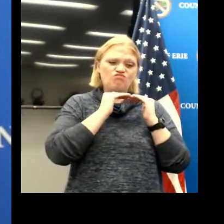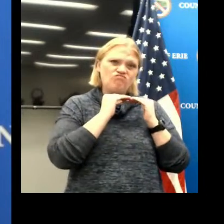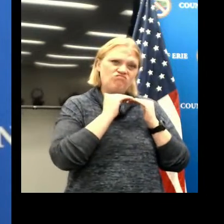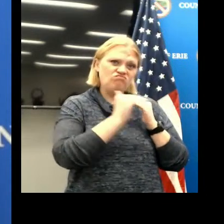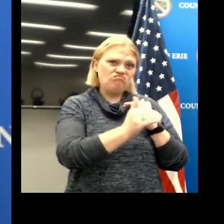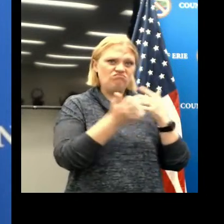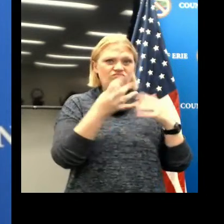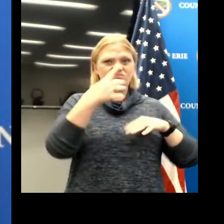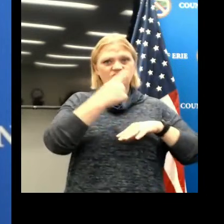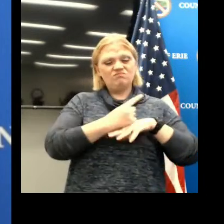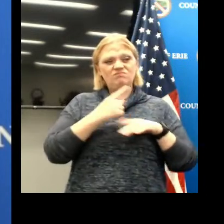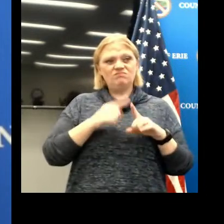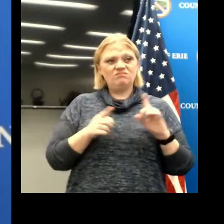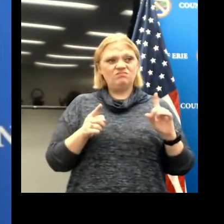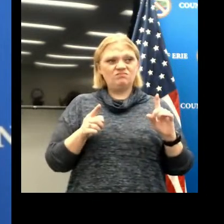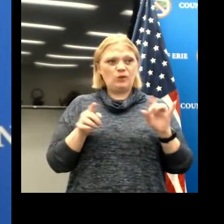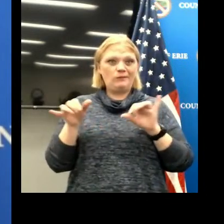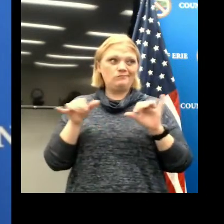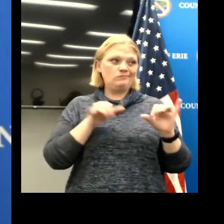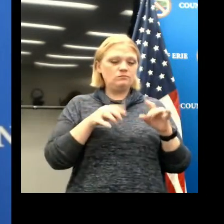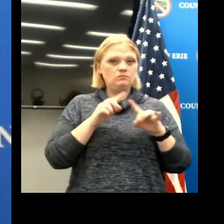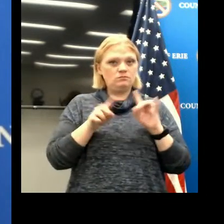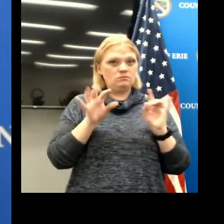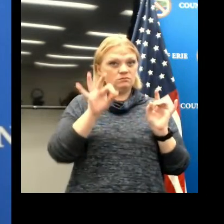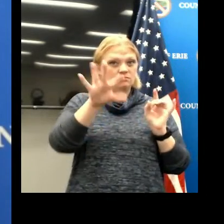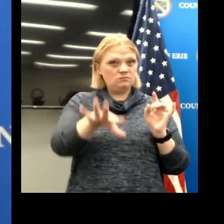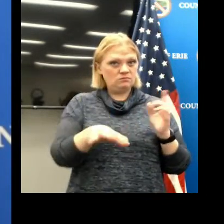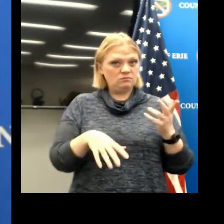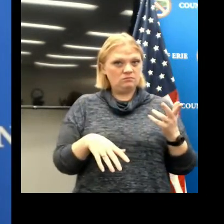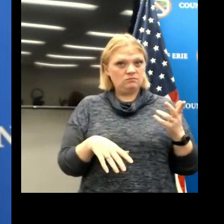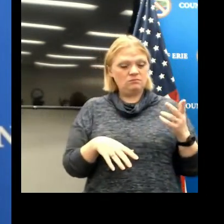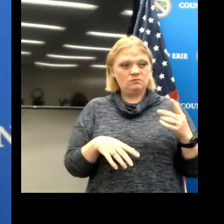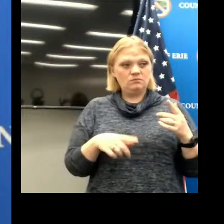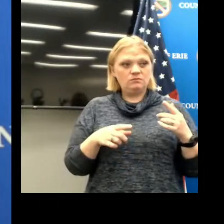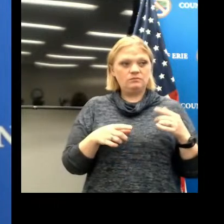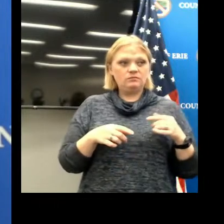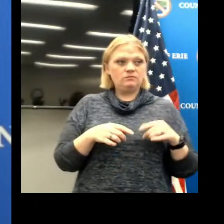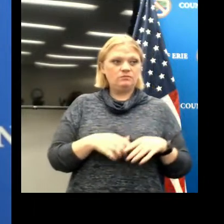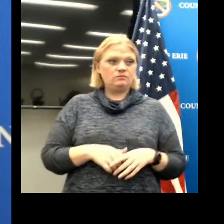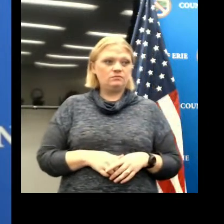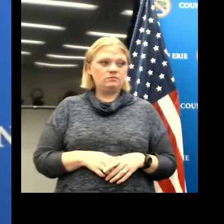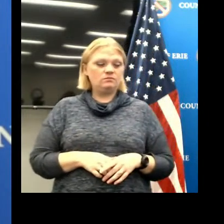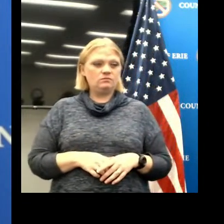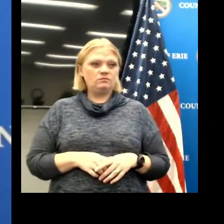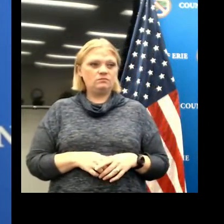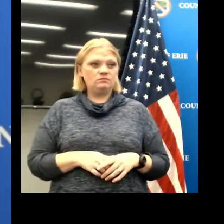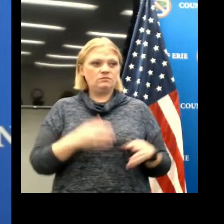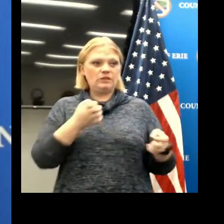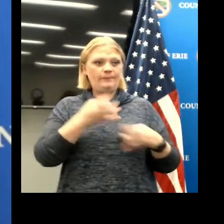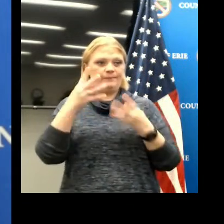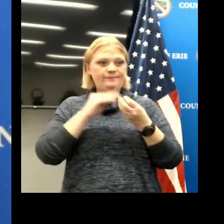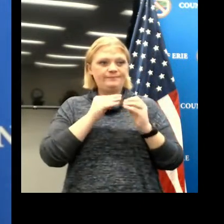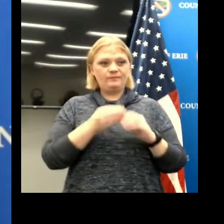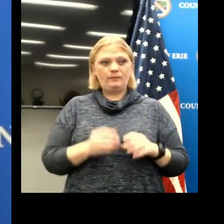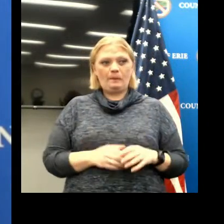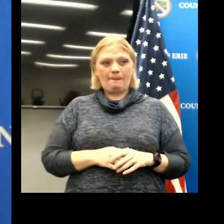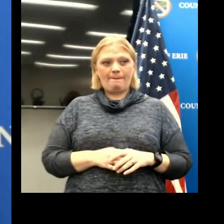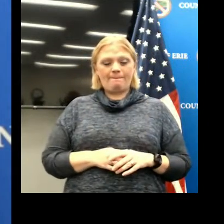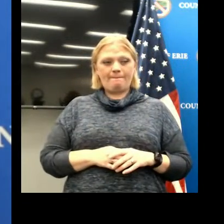last couple days. But the one thing I will note is for it to be, let me just pull up the number here.